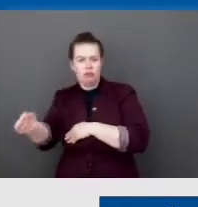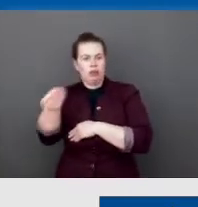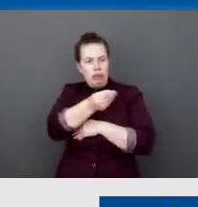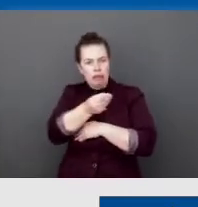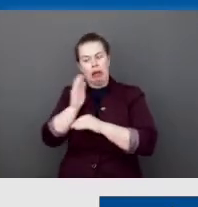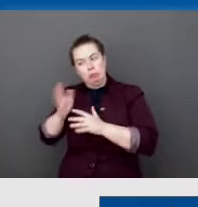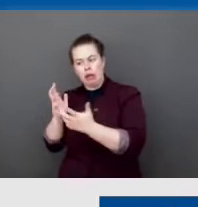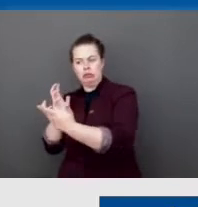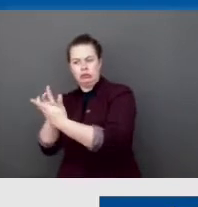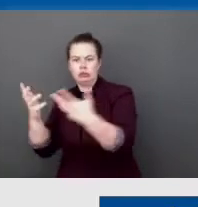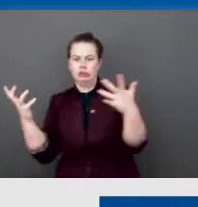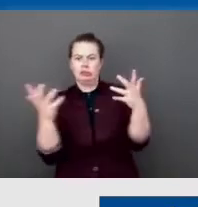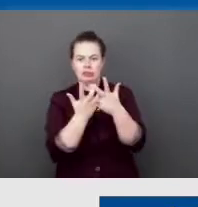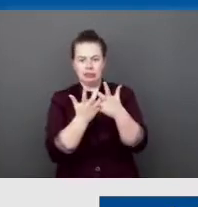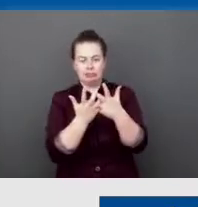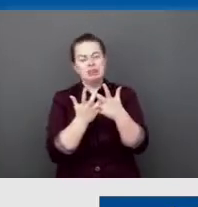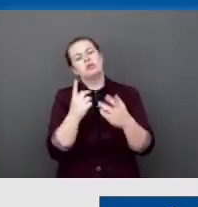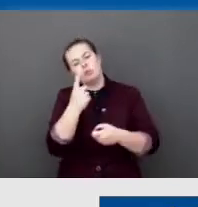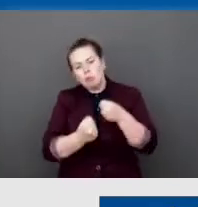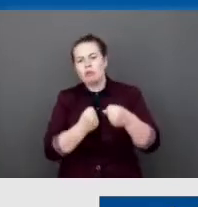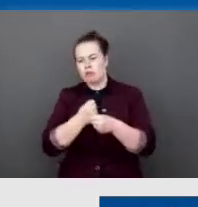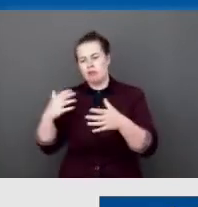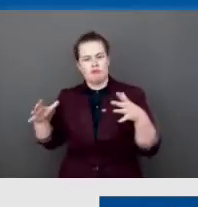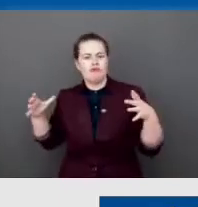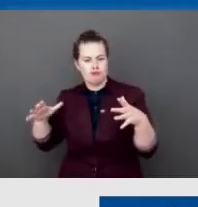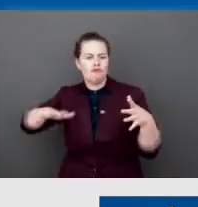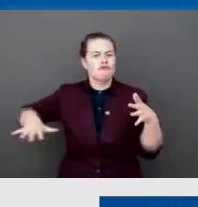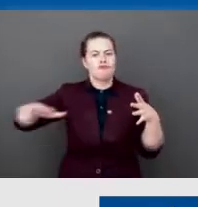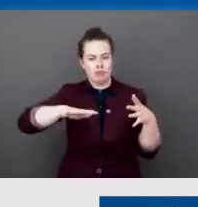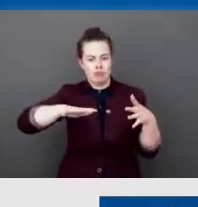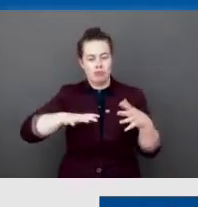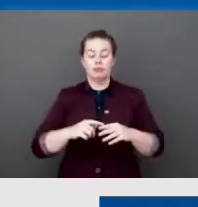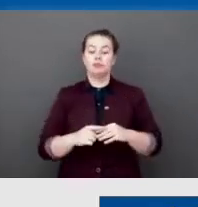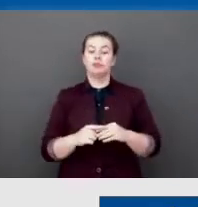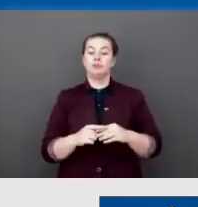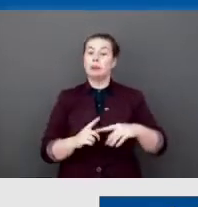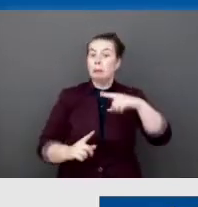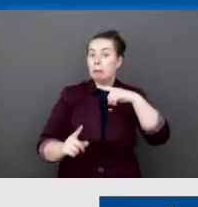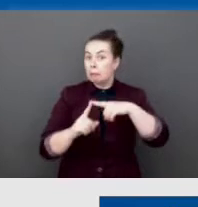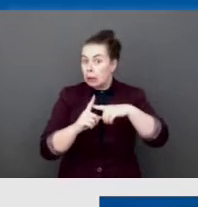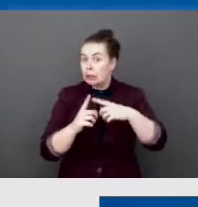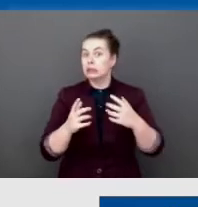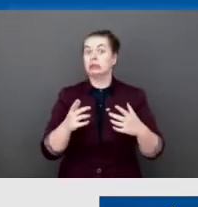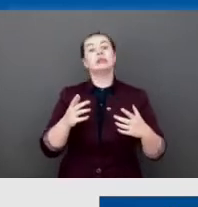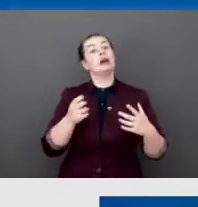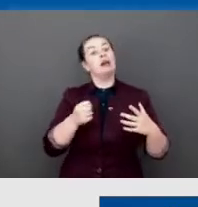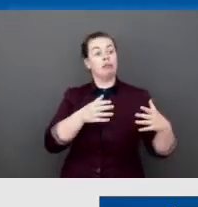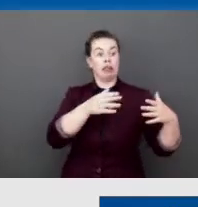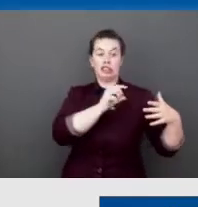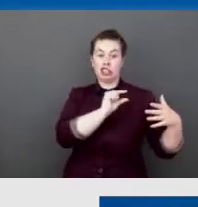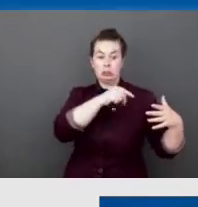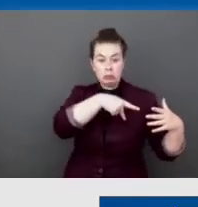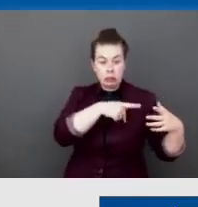year. In addition, there are GP and community pharmacist contracts and services negotiated by the board with